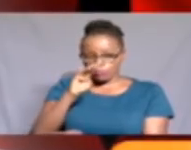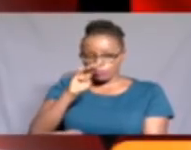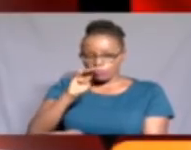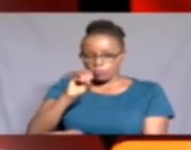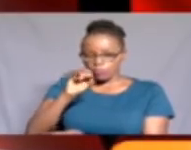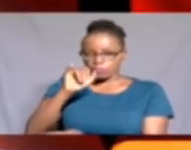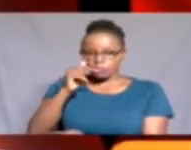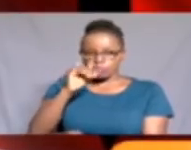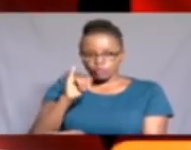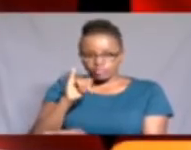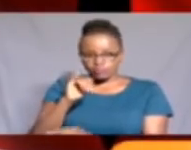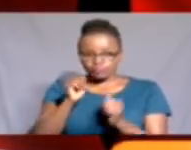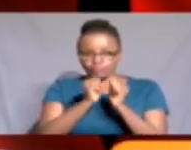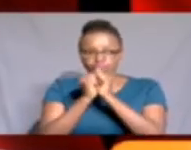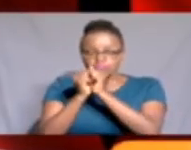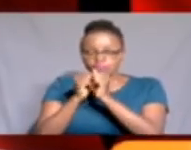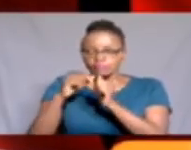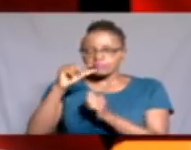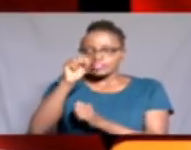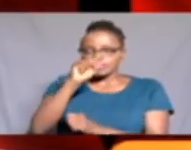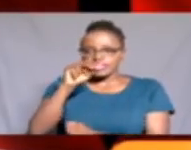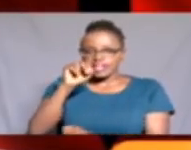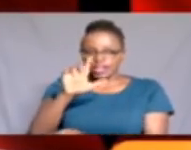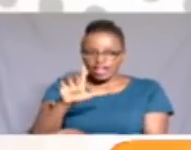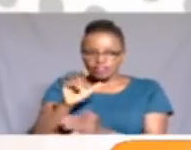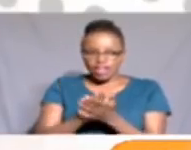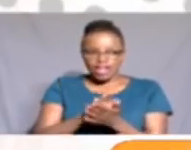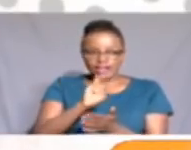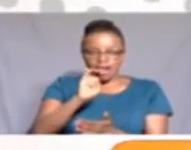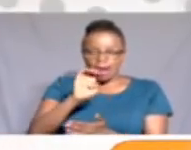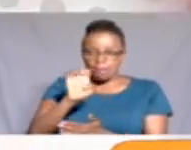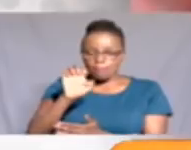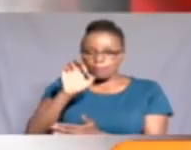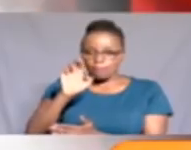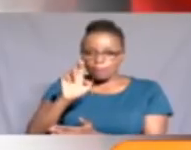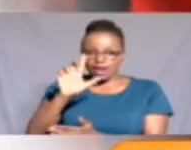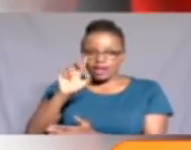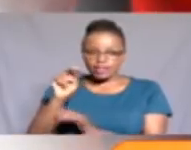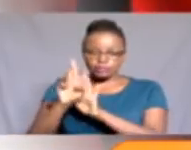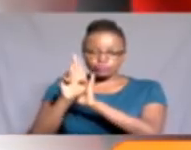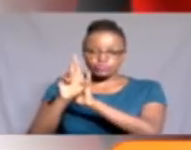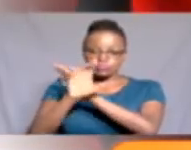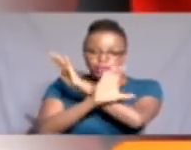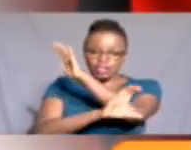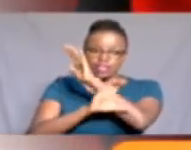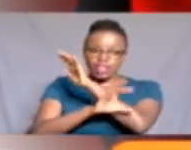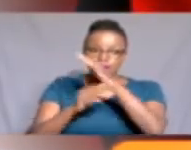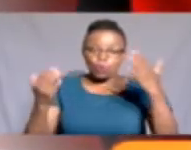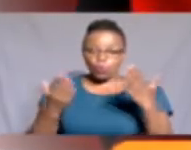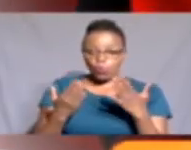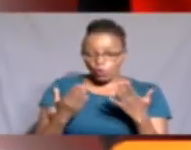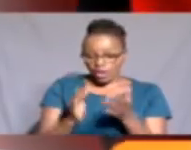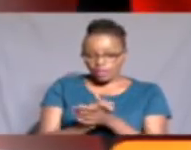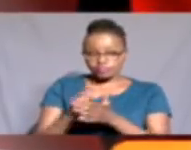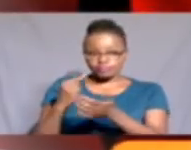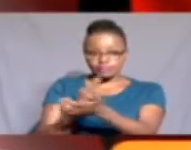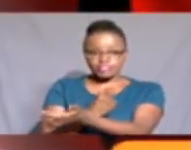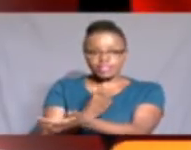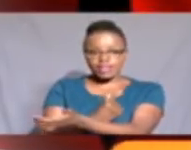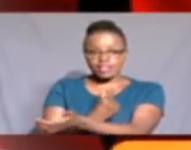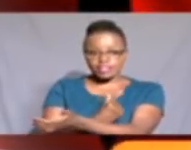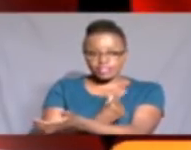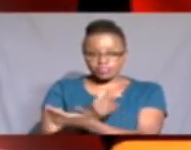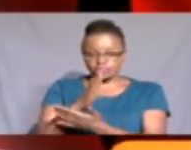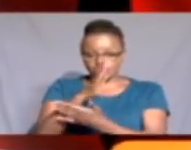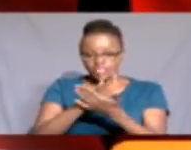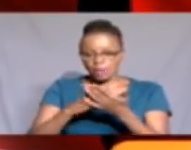will serve in Dakar, Senegal, while Berin Elifas Mugendi will represent the country in Accra, Ghana. Now,